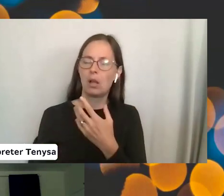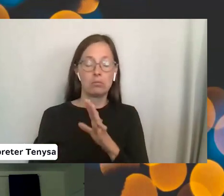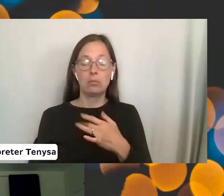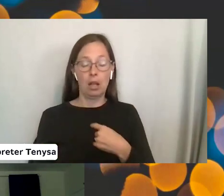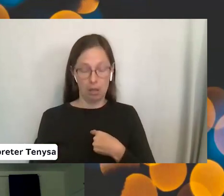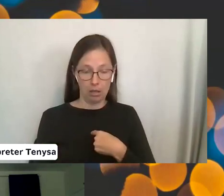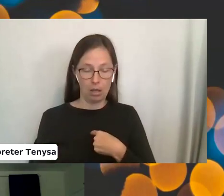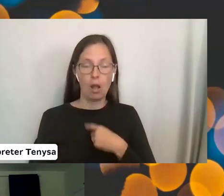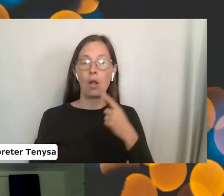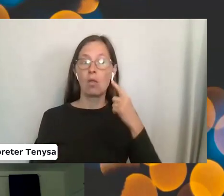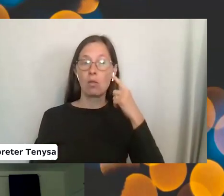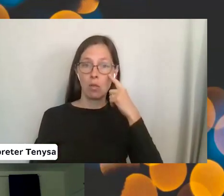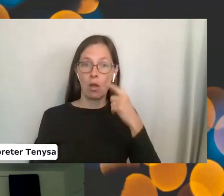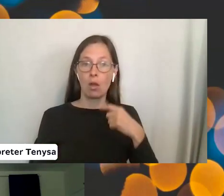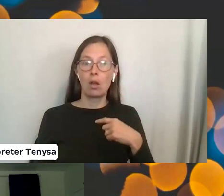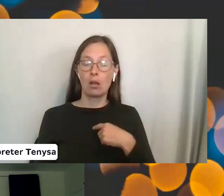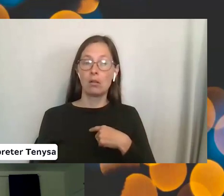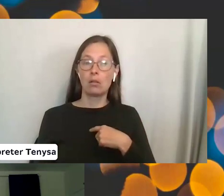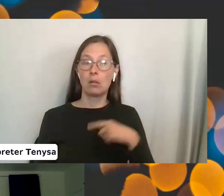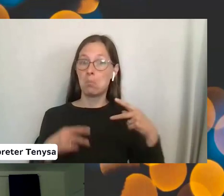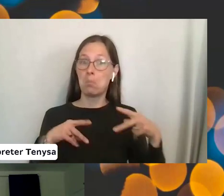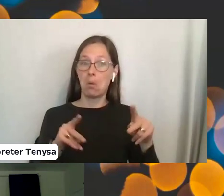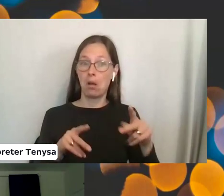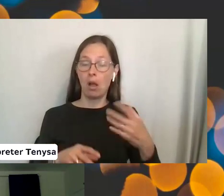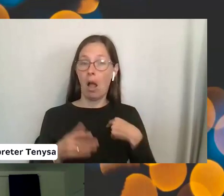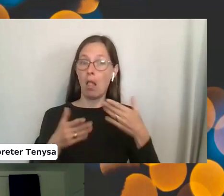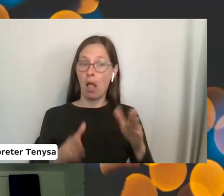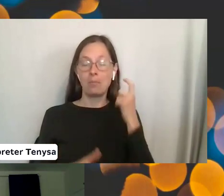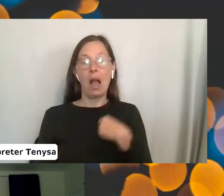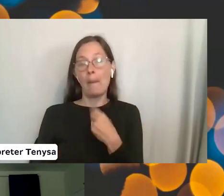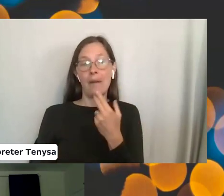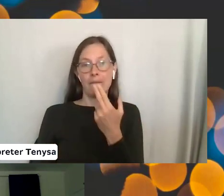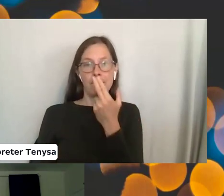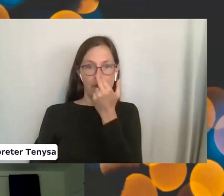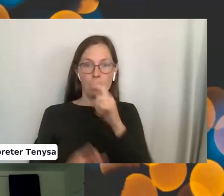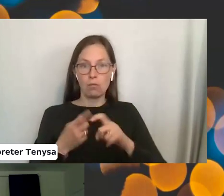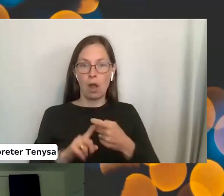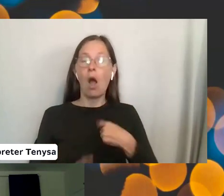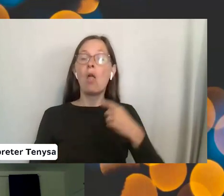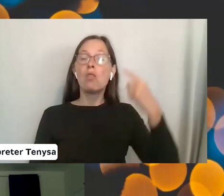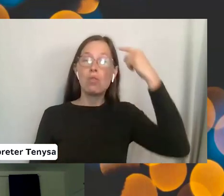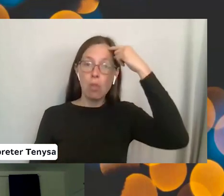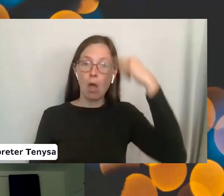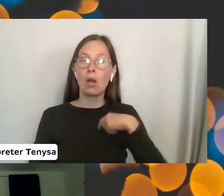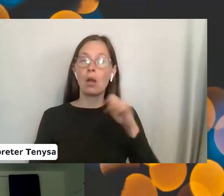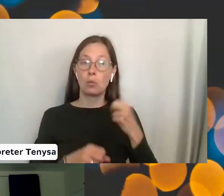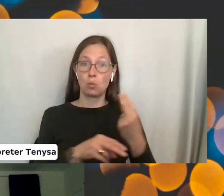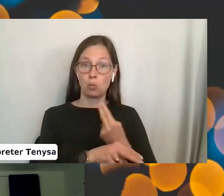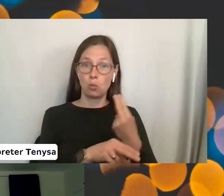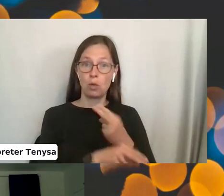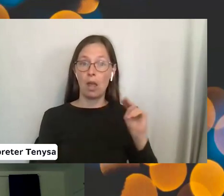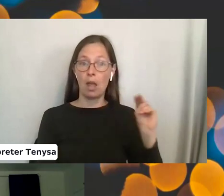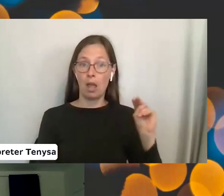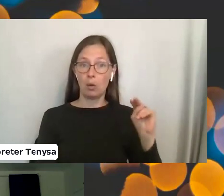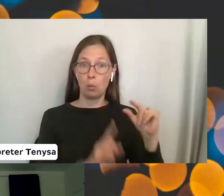I thought I was allowed, because I was a very funny friend, to use the N-word. And I remember